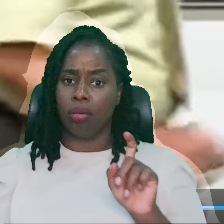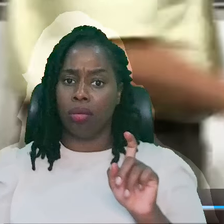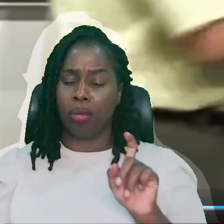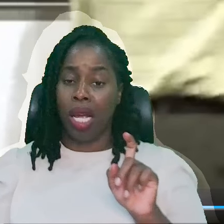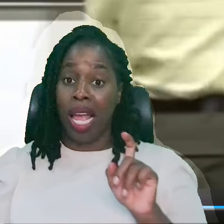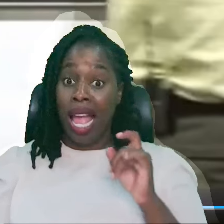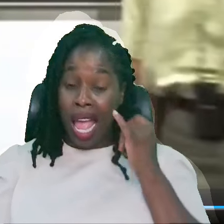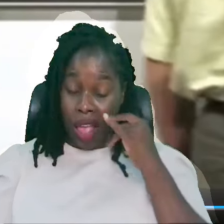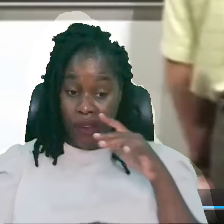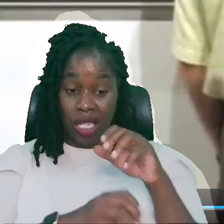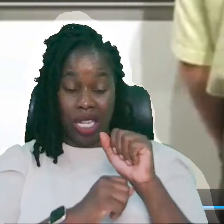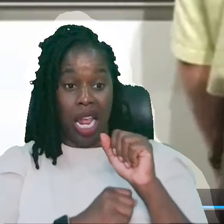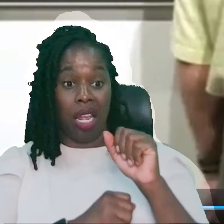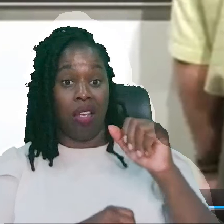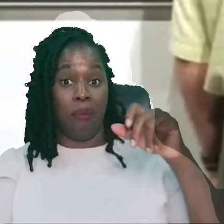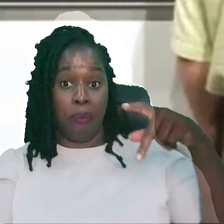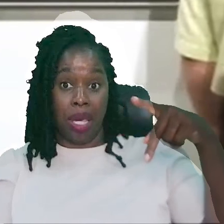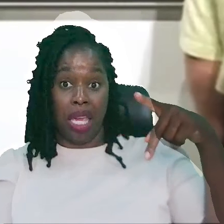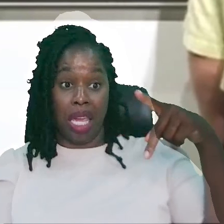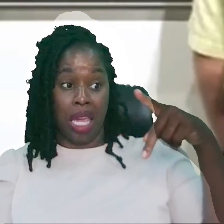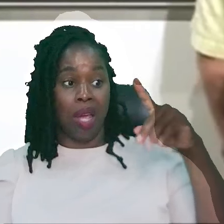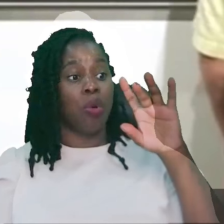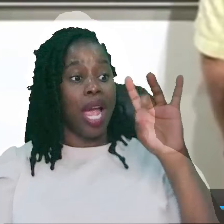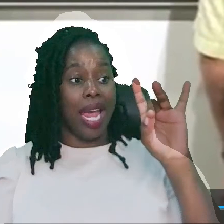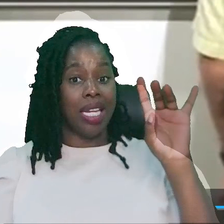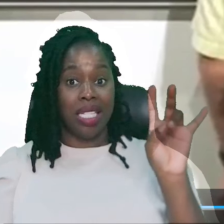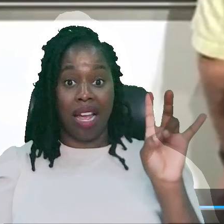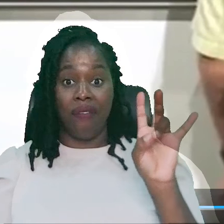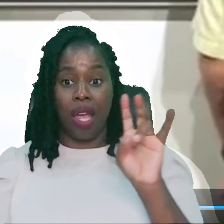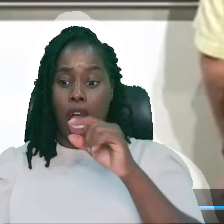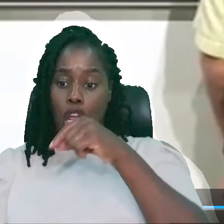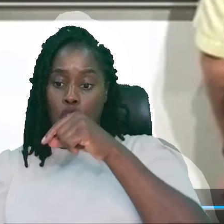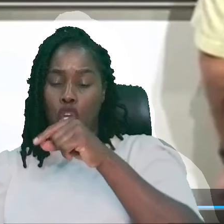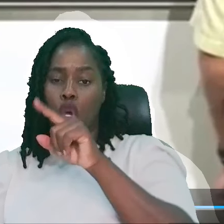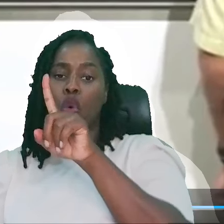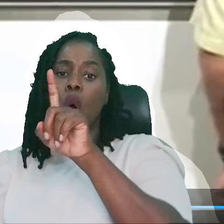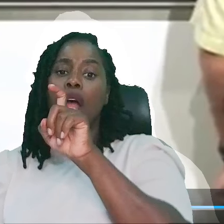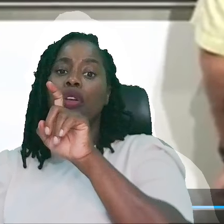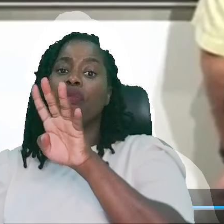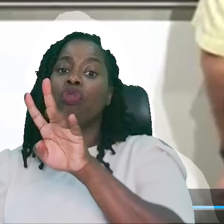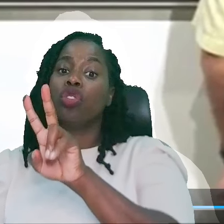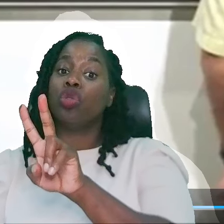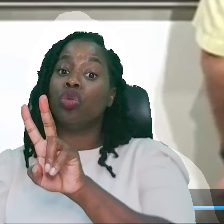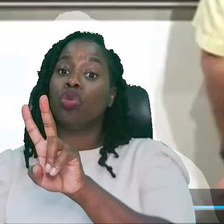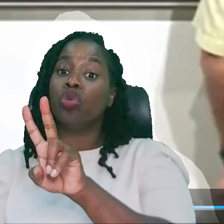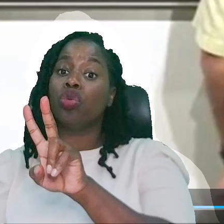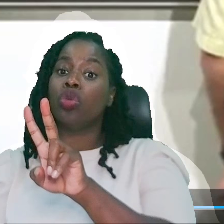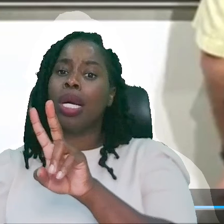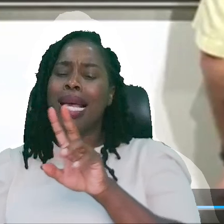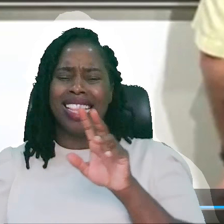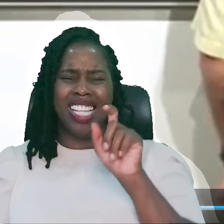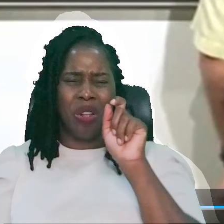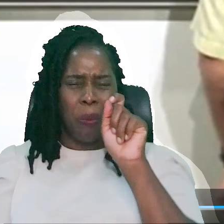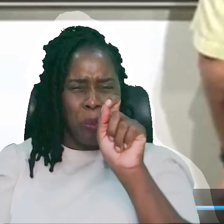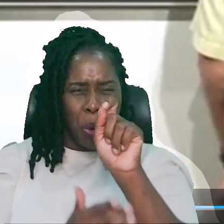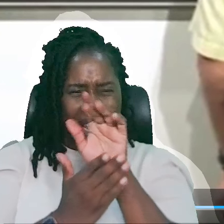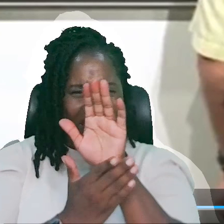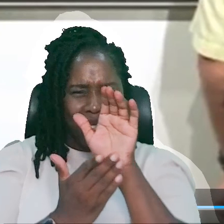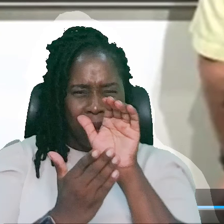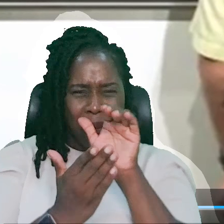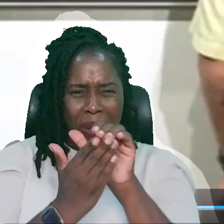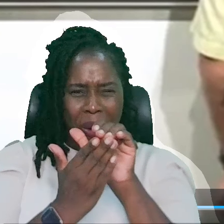If I take the number P, which is at 87, and Q, which is at 142, there's a point right in the